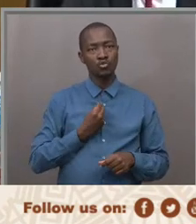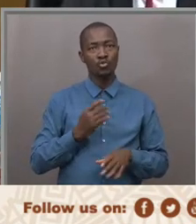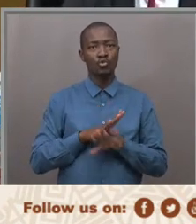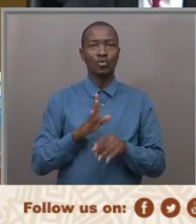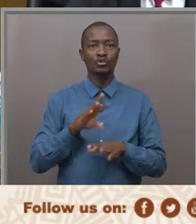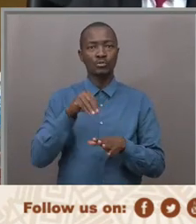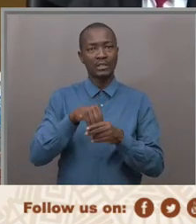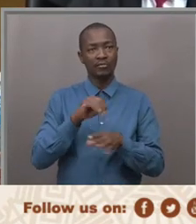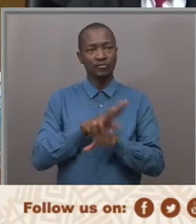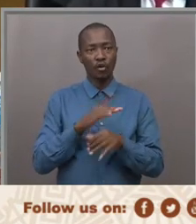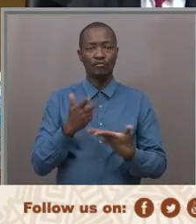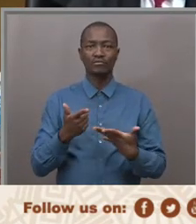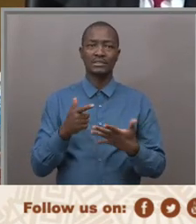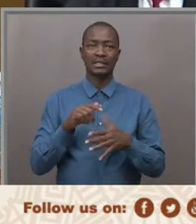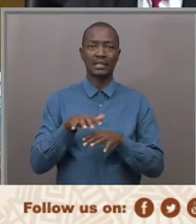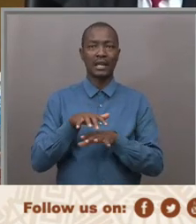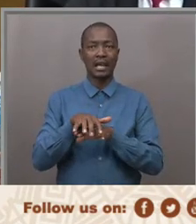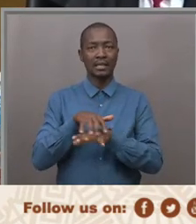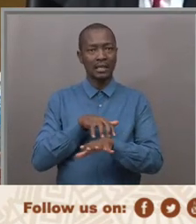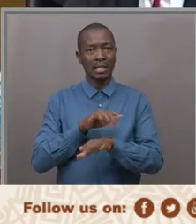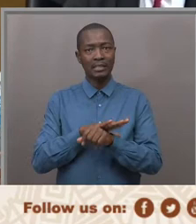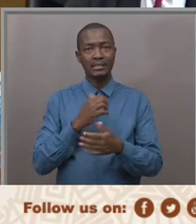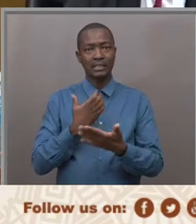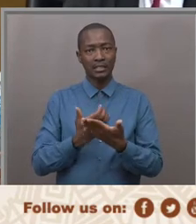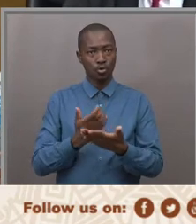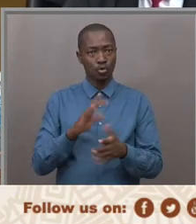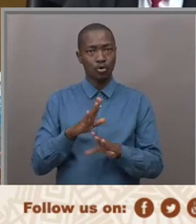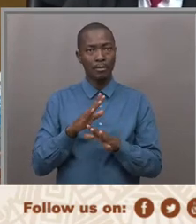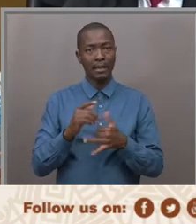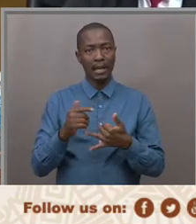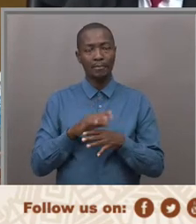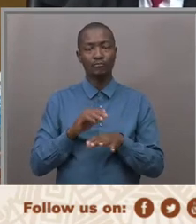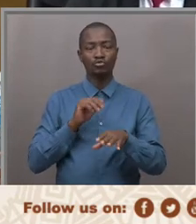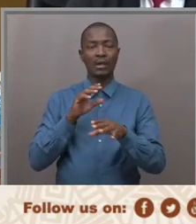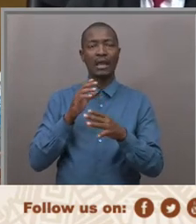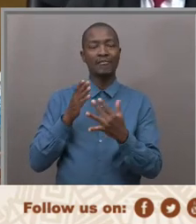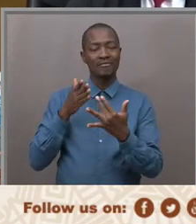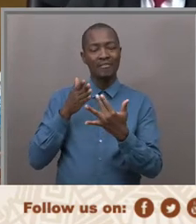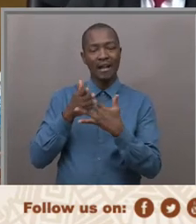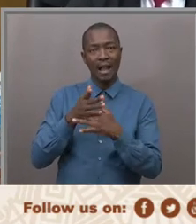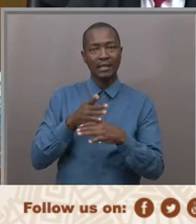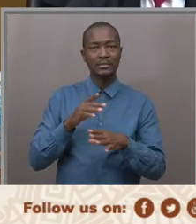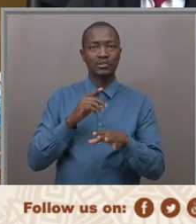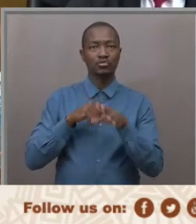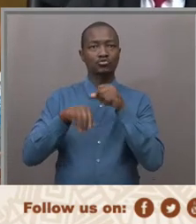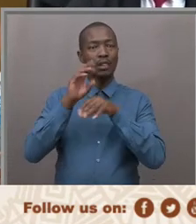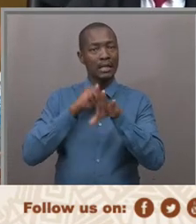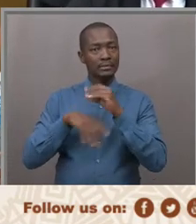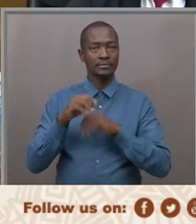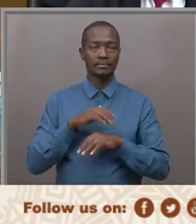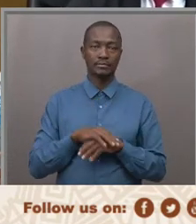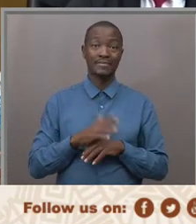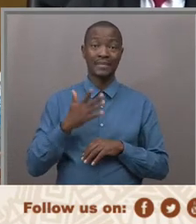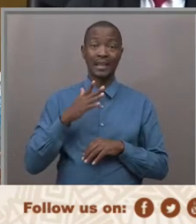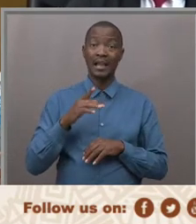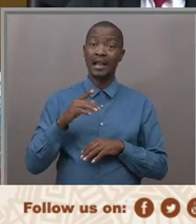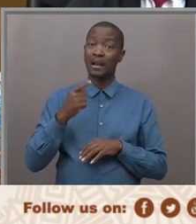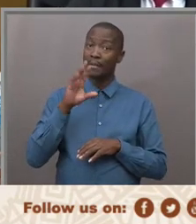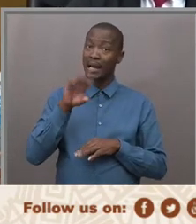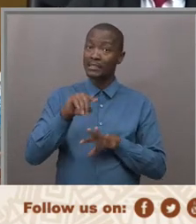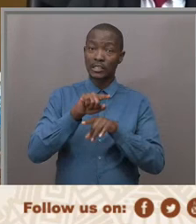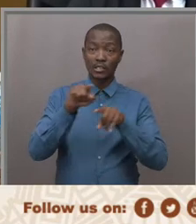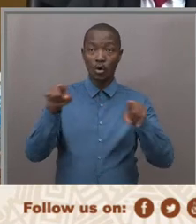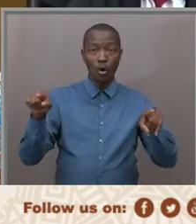agriculture in this economic hub to have access to land. I'm calling on municipalities to do so, following on